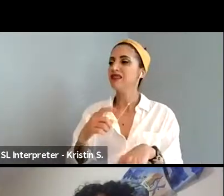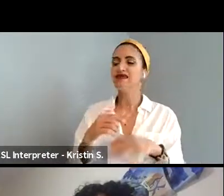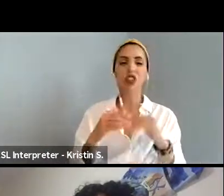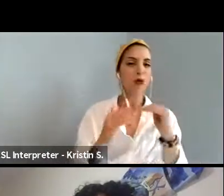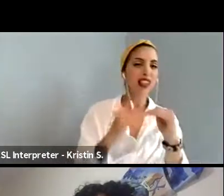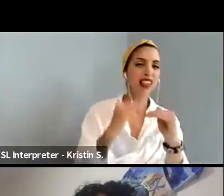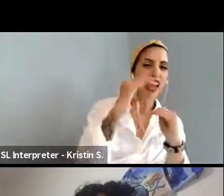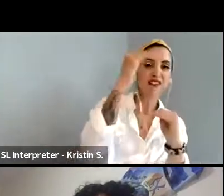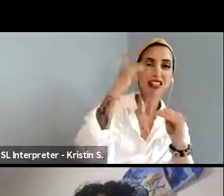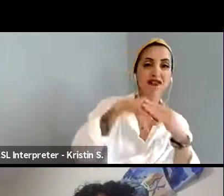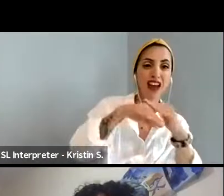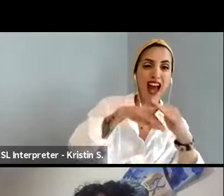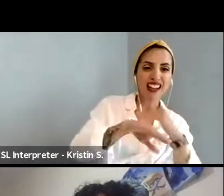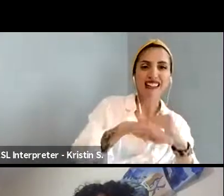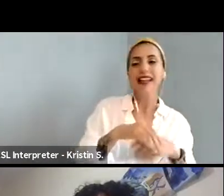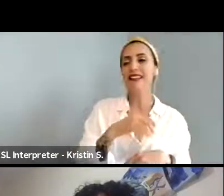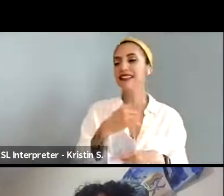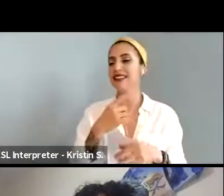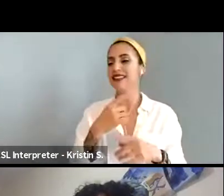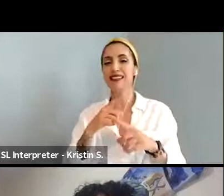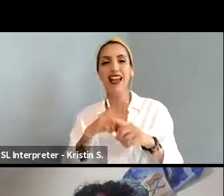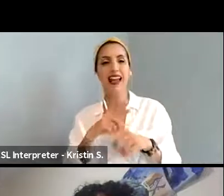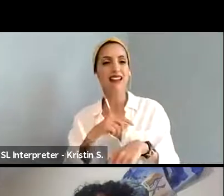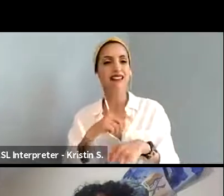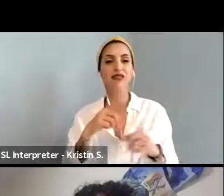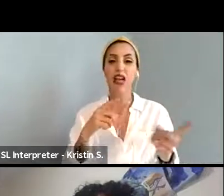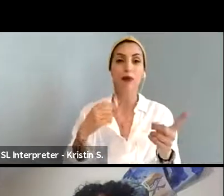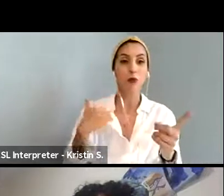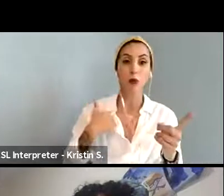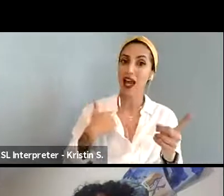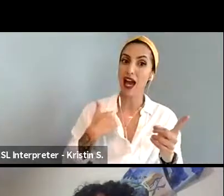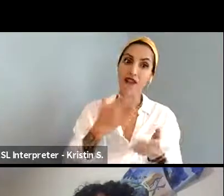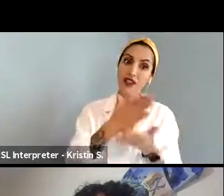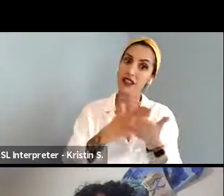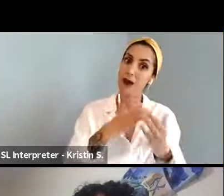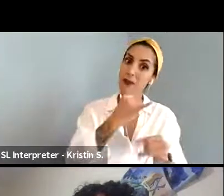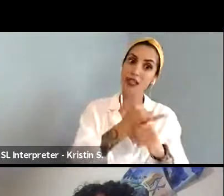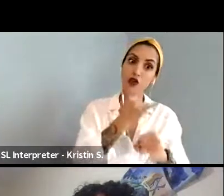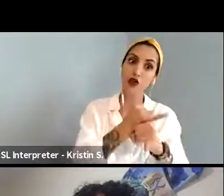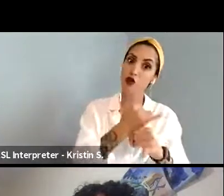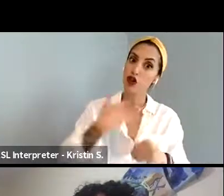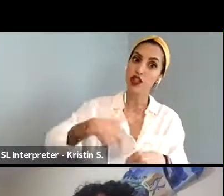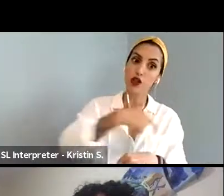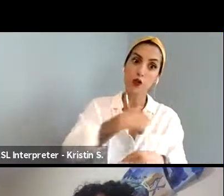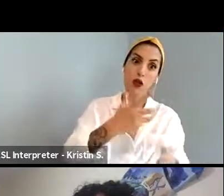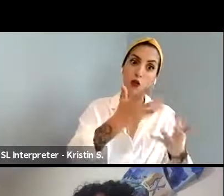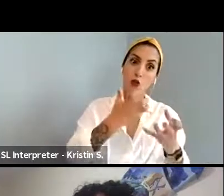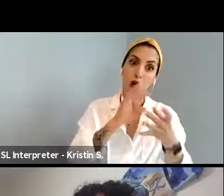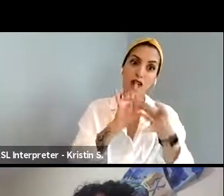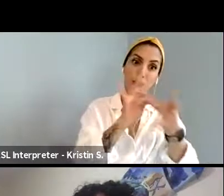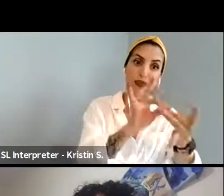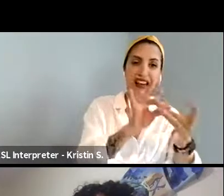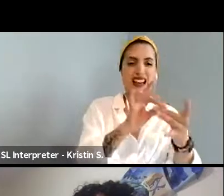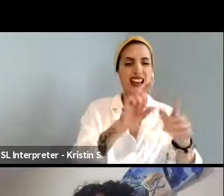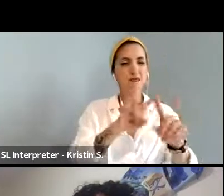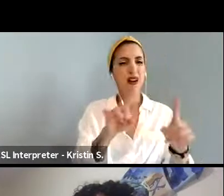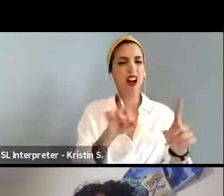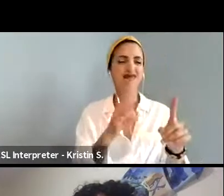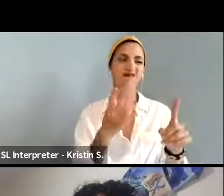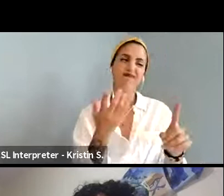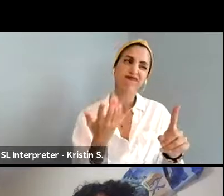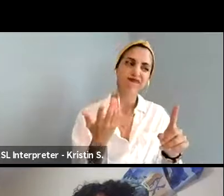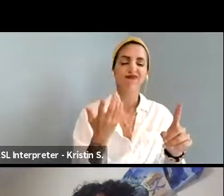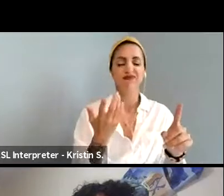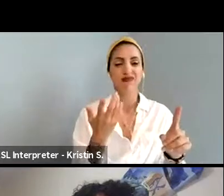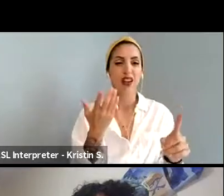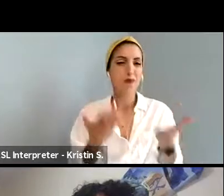which means, yes, there are these coveted institutions that we all want to be affiliated with and get down with, but do we really, or do we just want